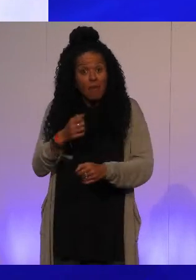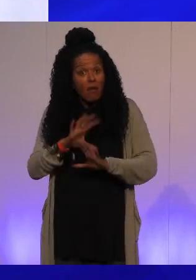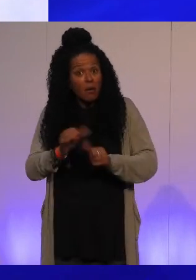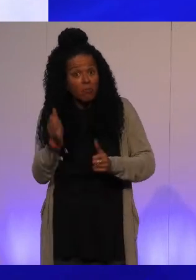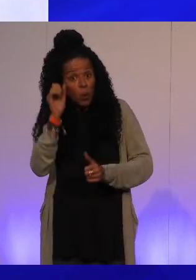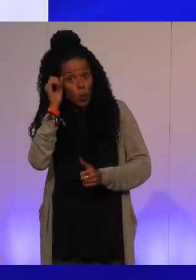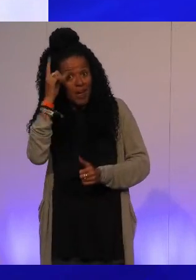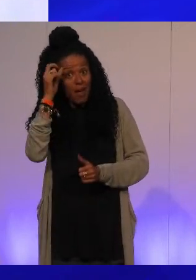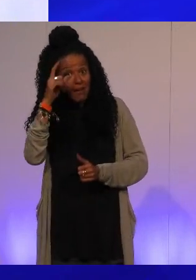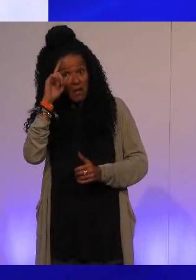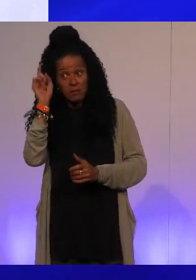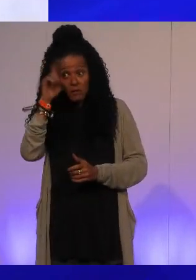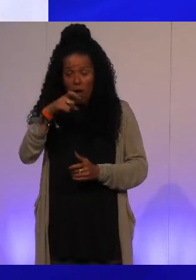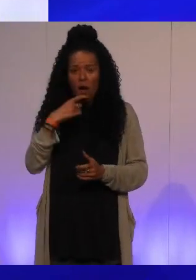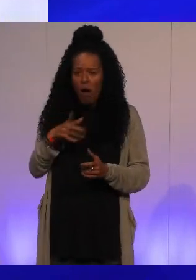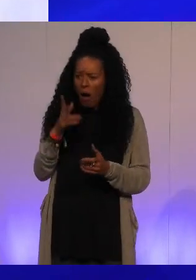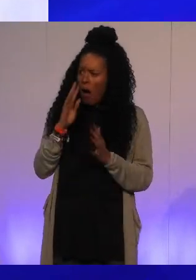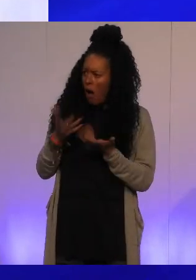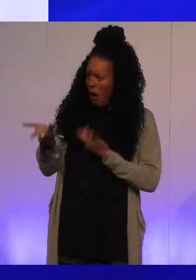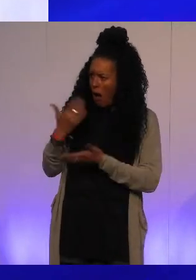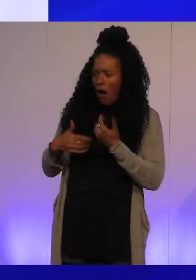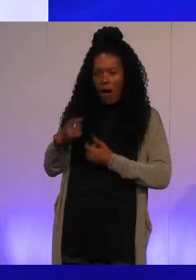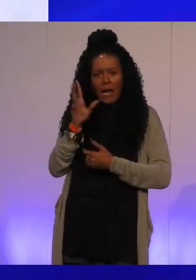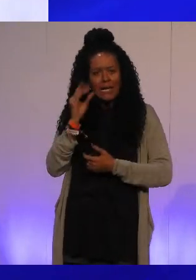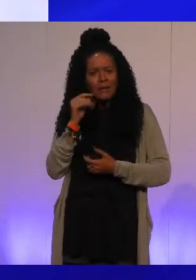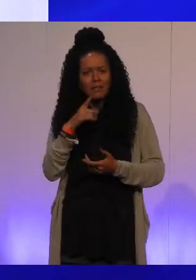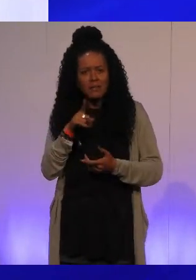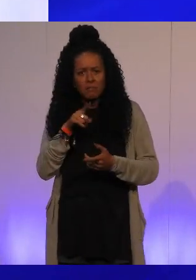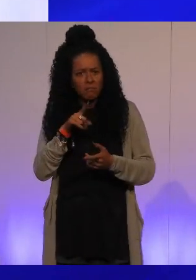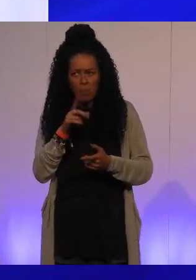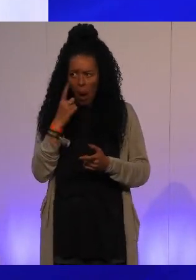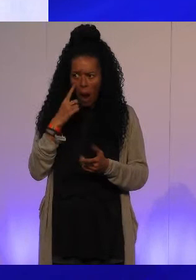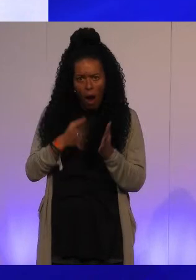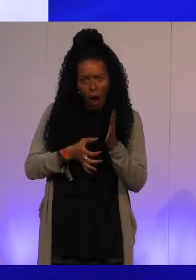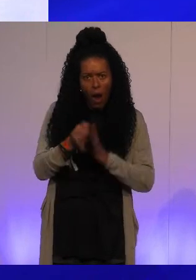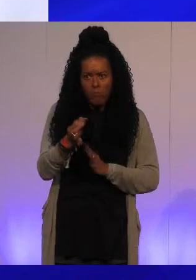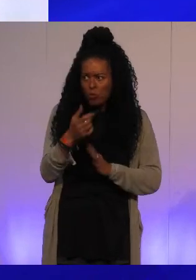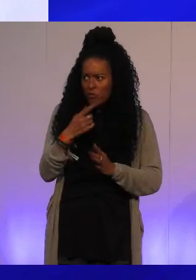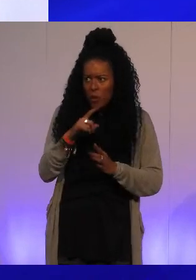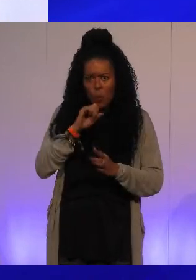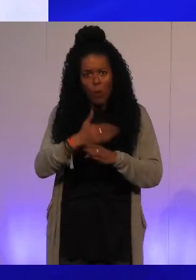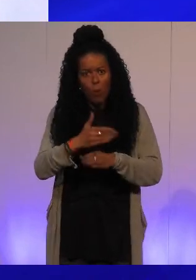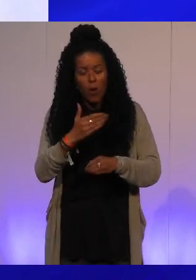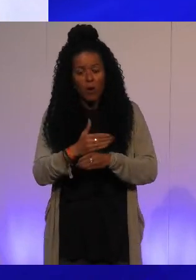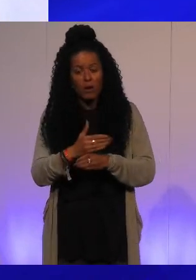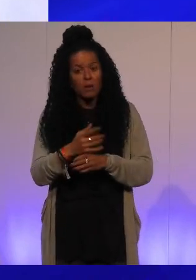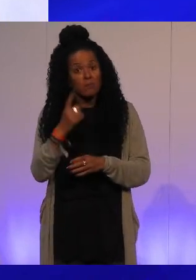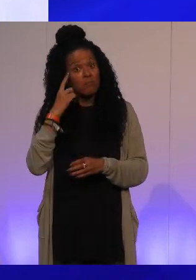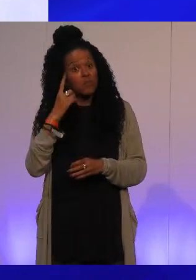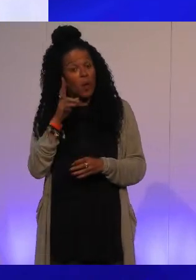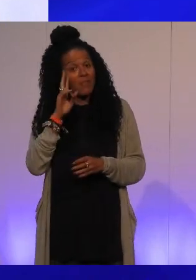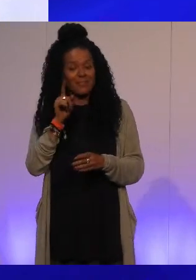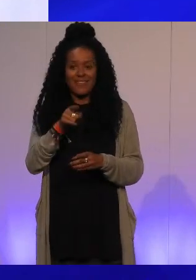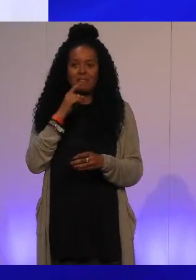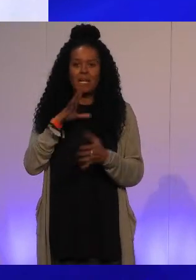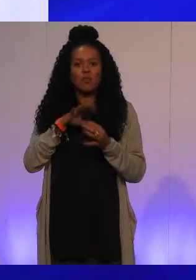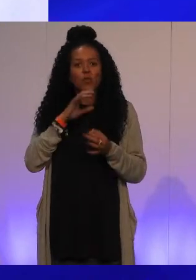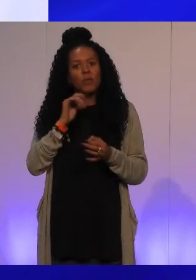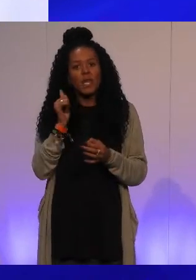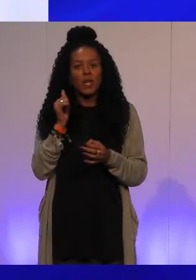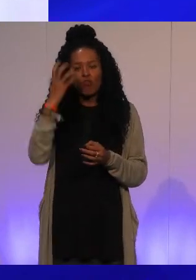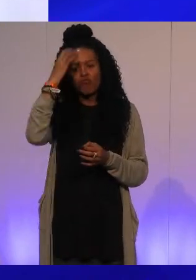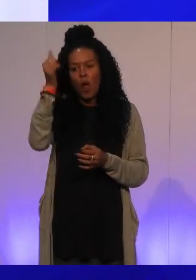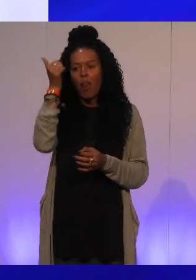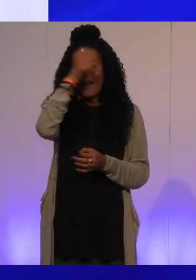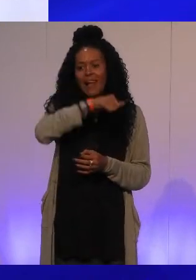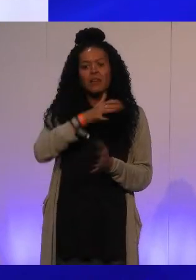and bring them to life. And I think that's where the Royal, it's been mentioned earlier this evening, the Royal Academy of Improvement has